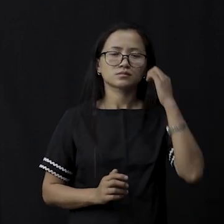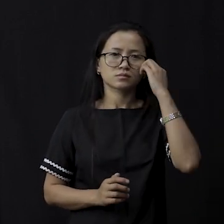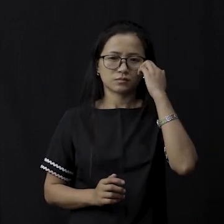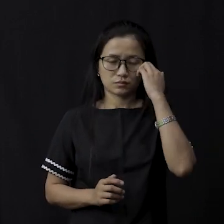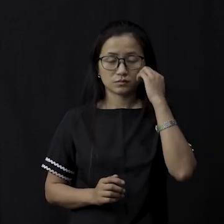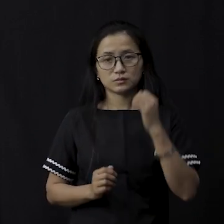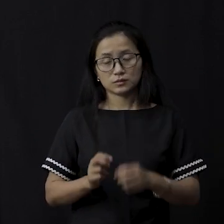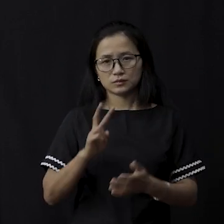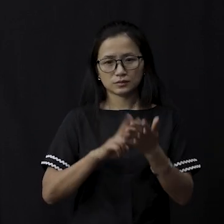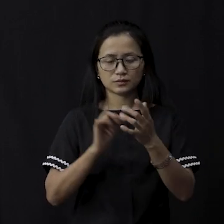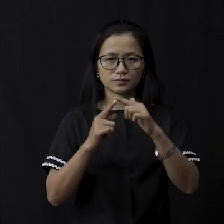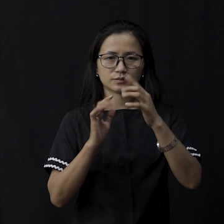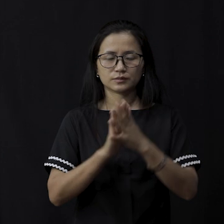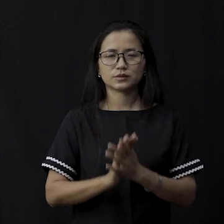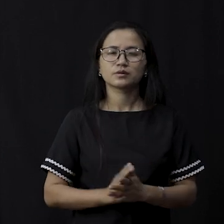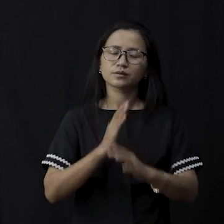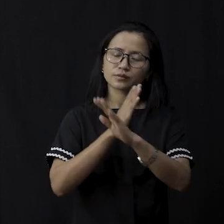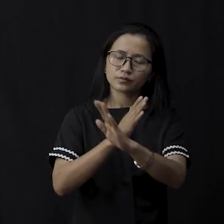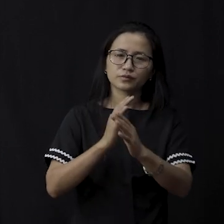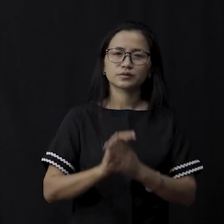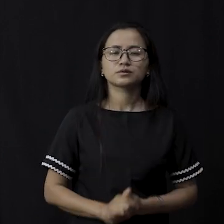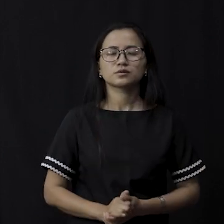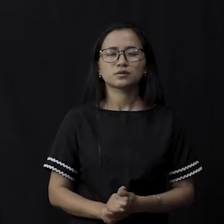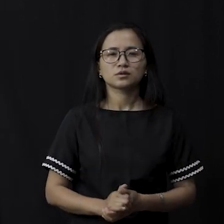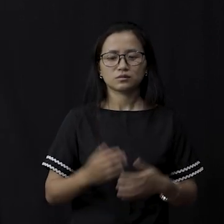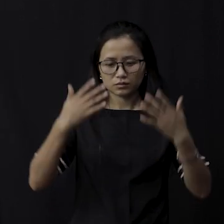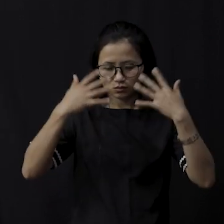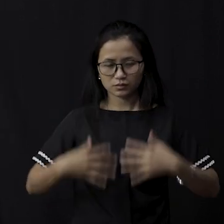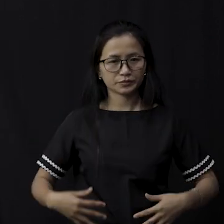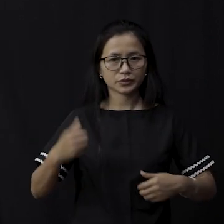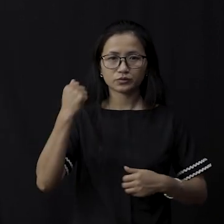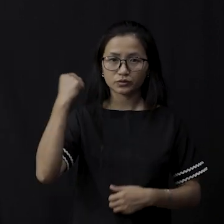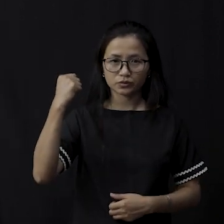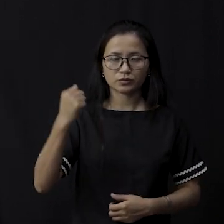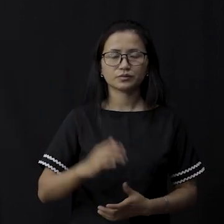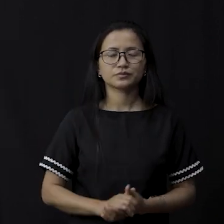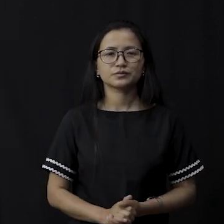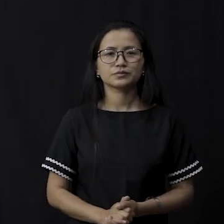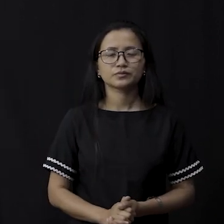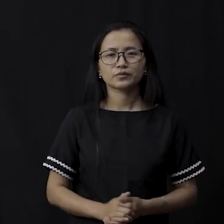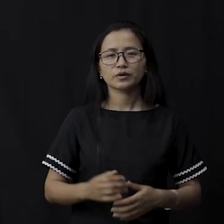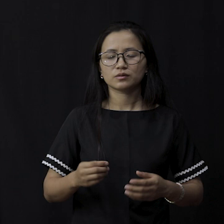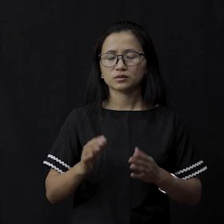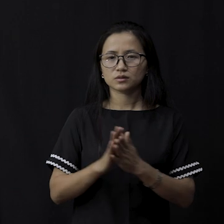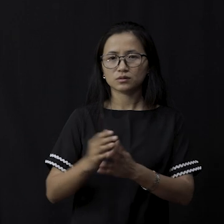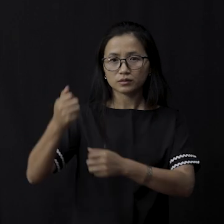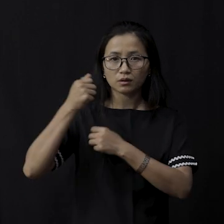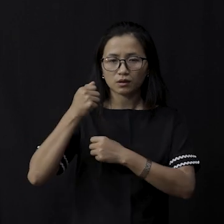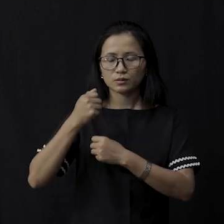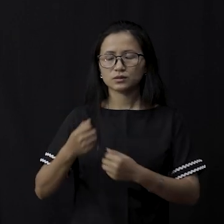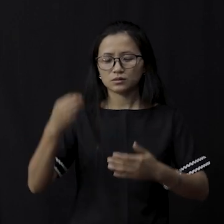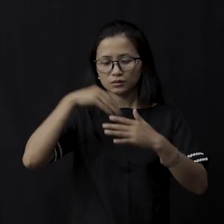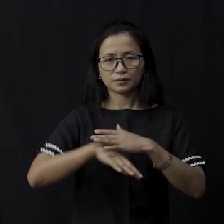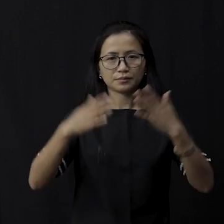Vitamins prevent infections by making our immune strong. Okay, immune means the armies in our